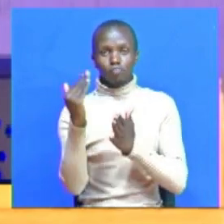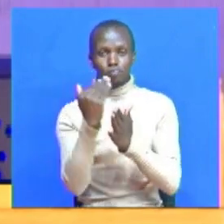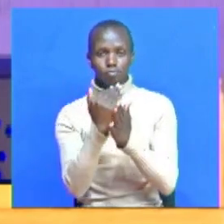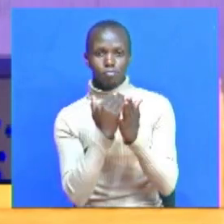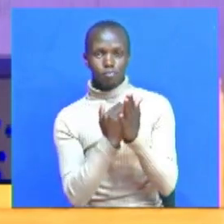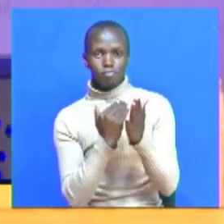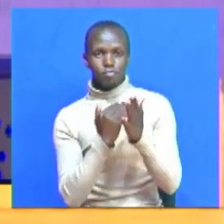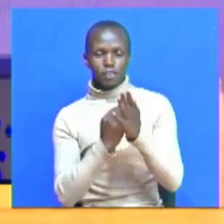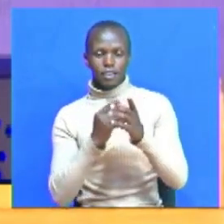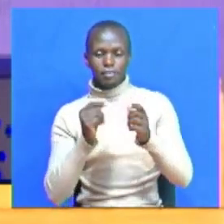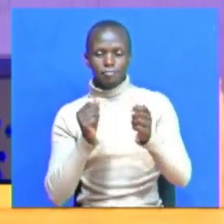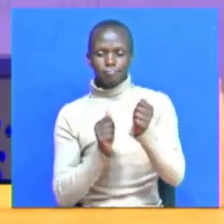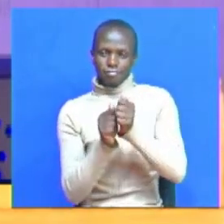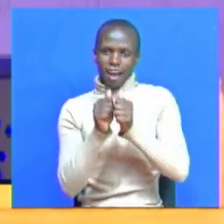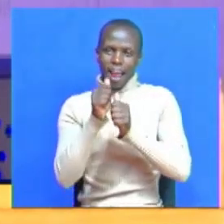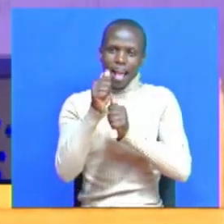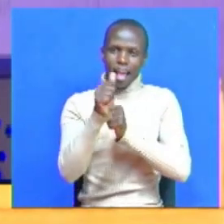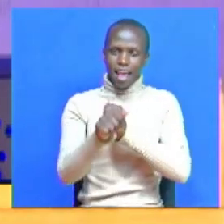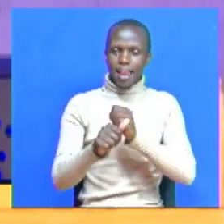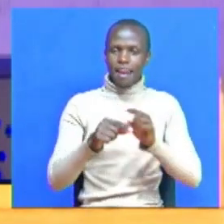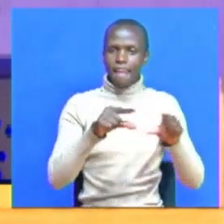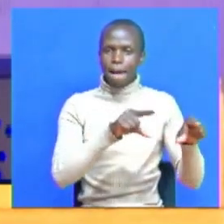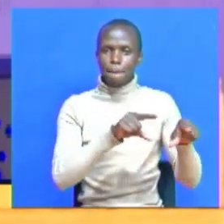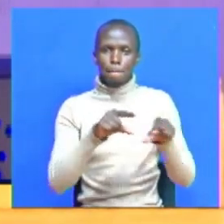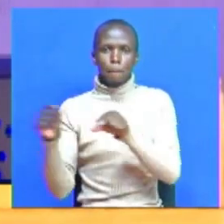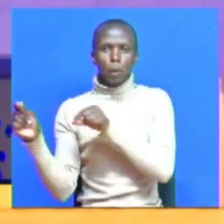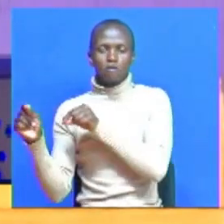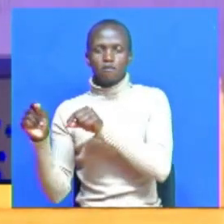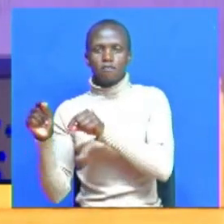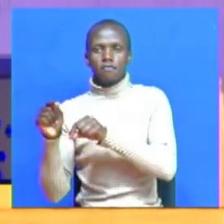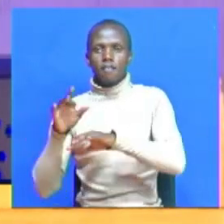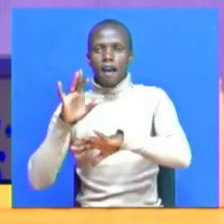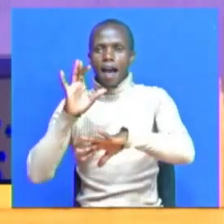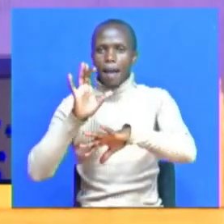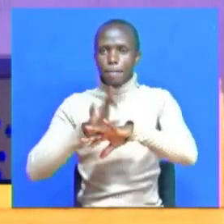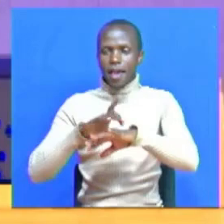move ahead. And we want to have Embu as a